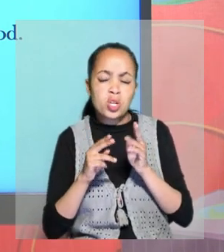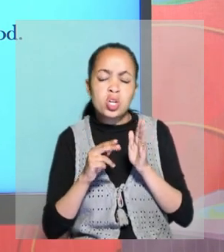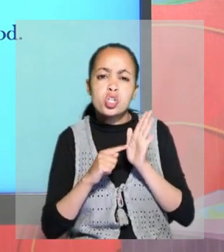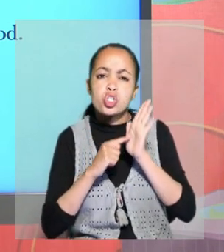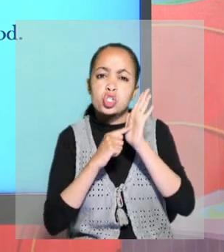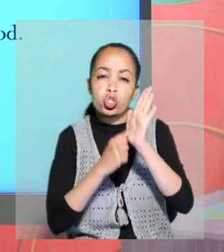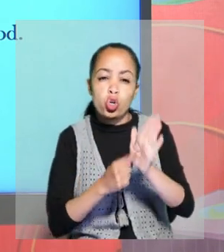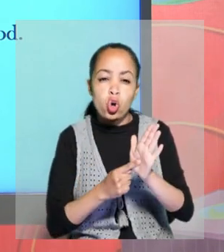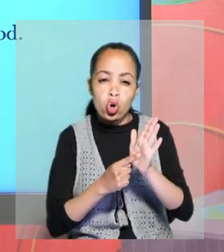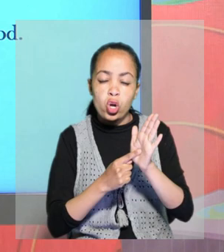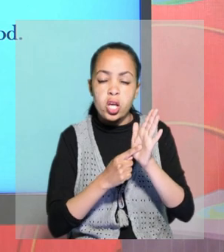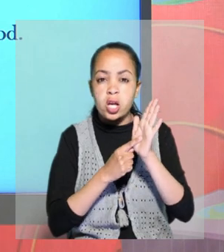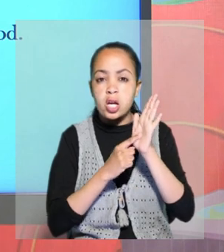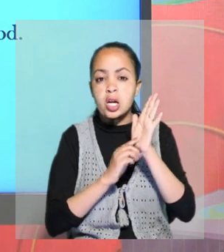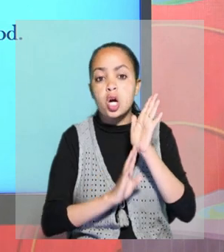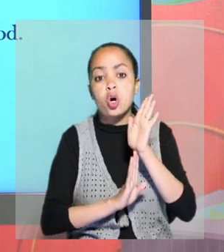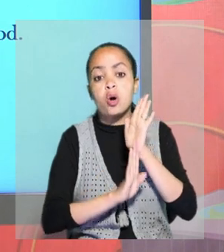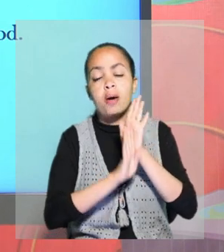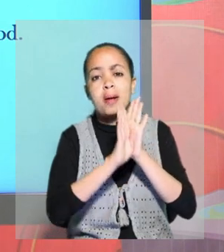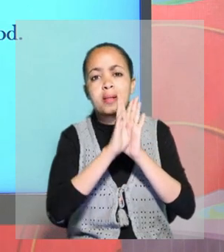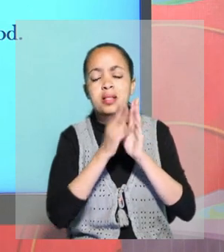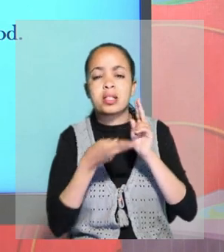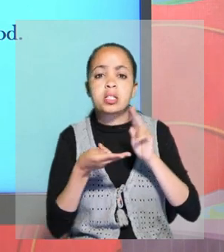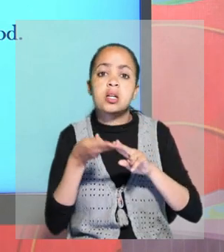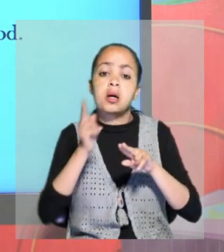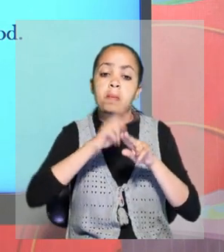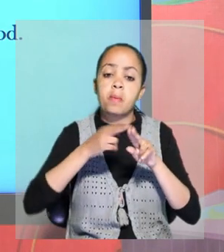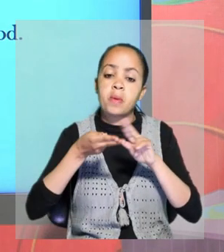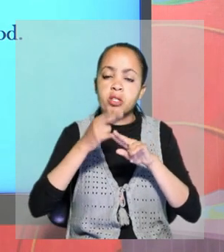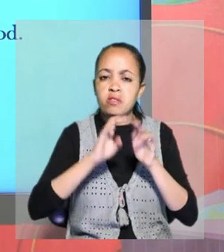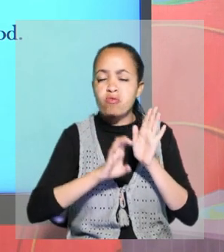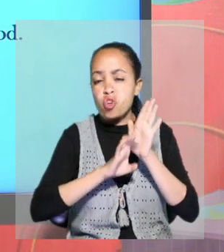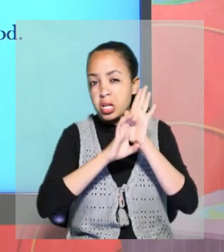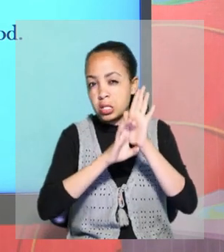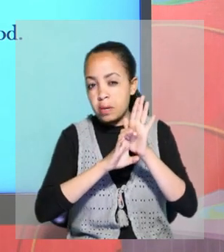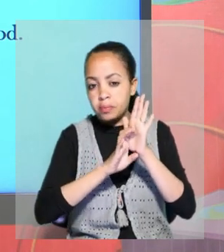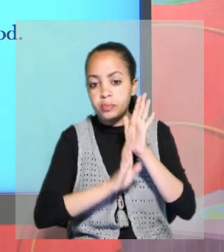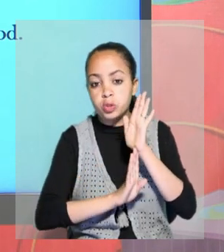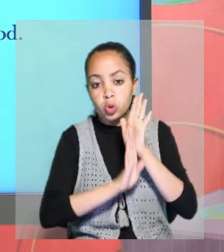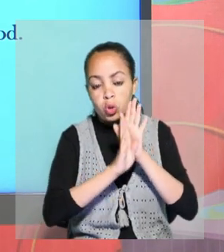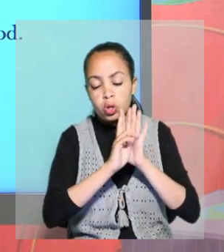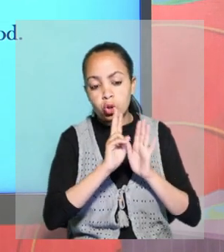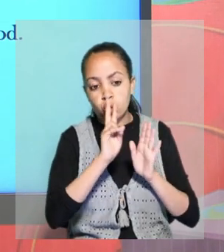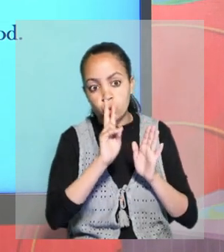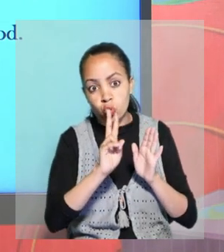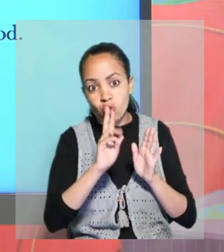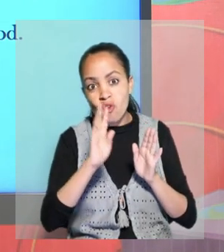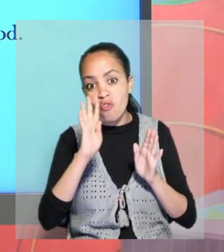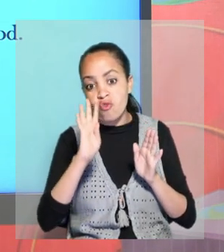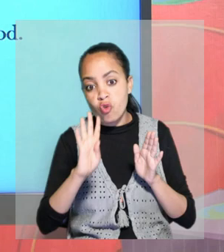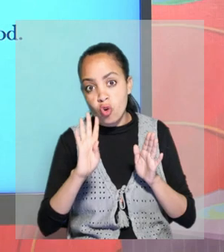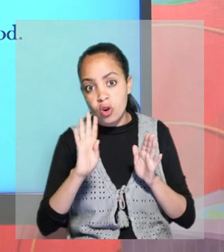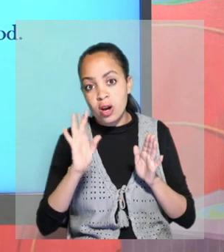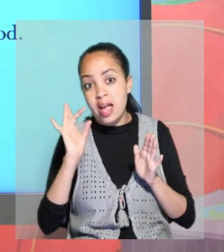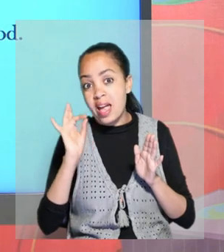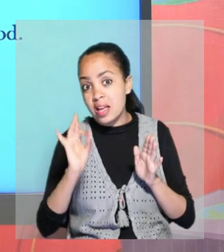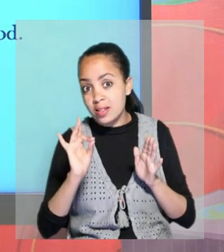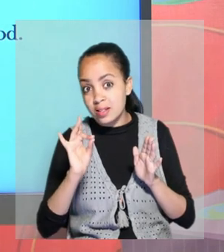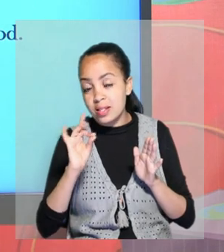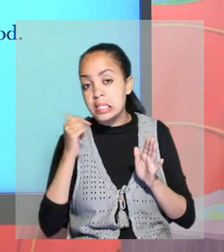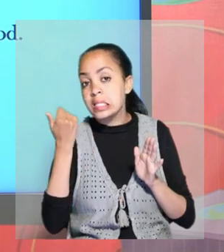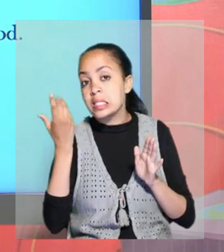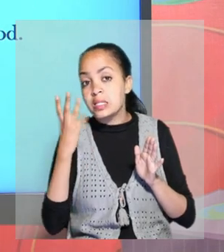showing a J-curved population growth. For example, growing in this manner, 2, 4,